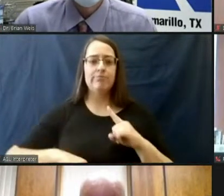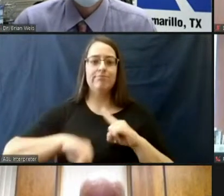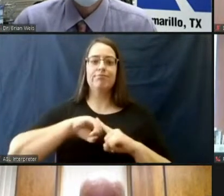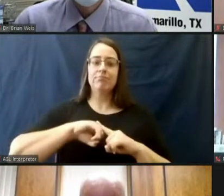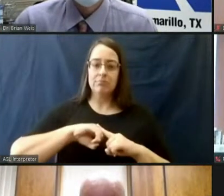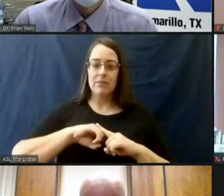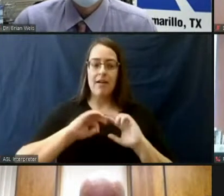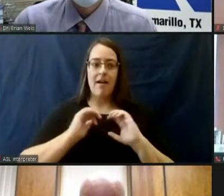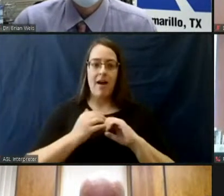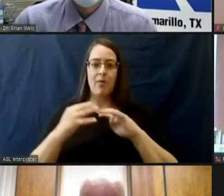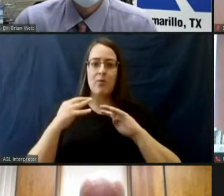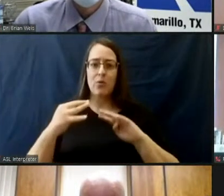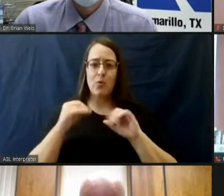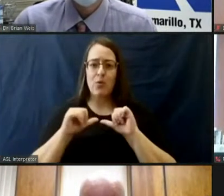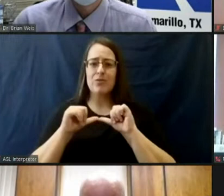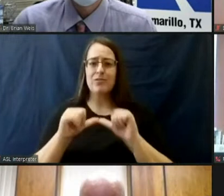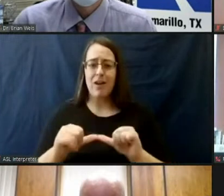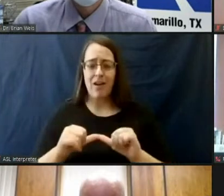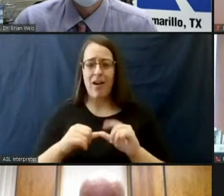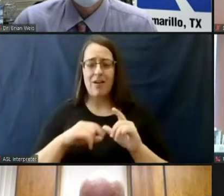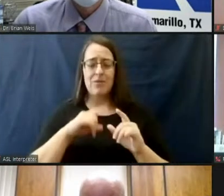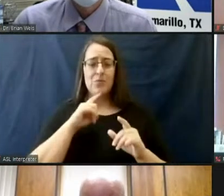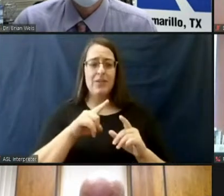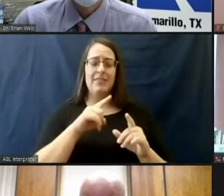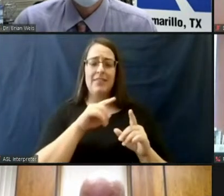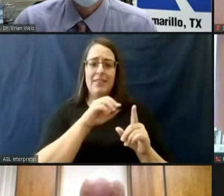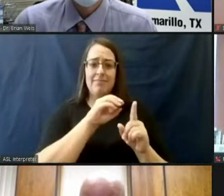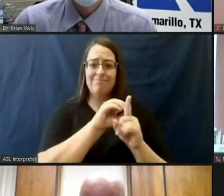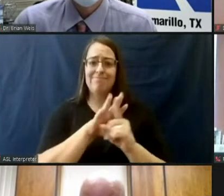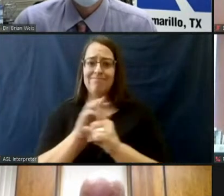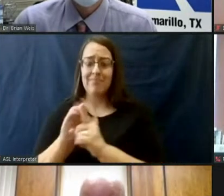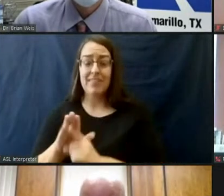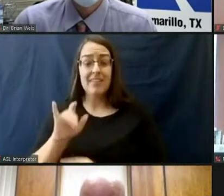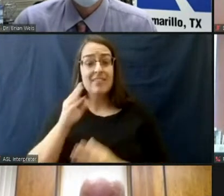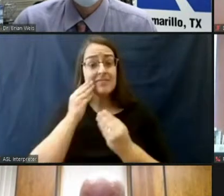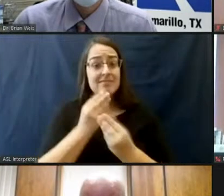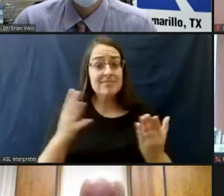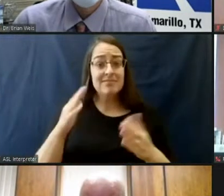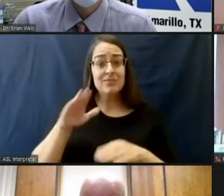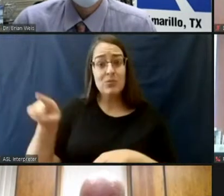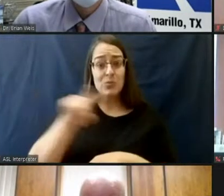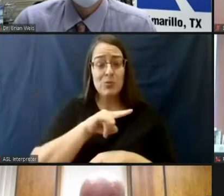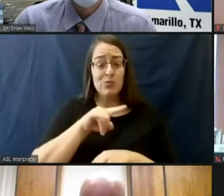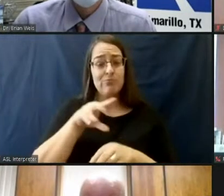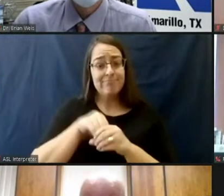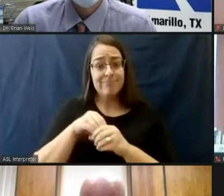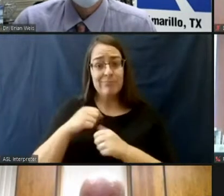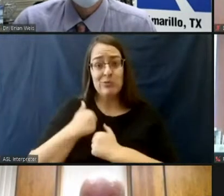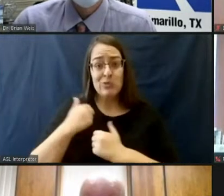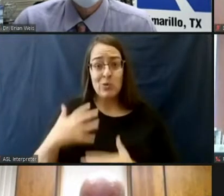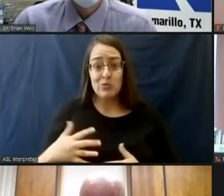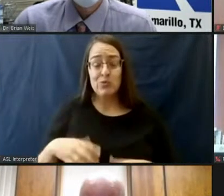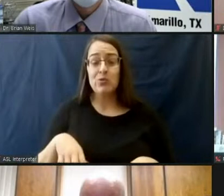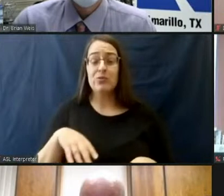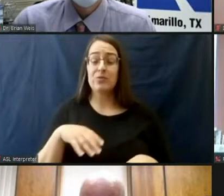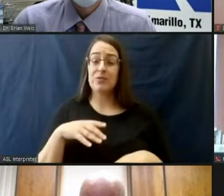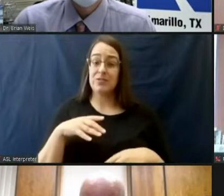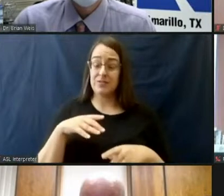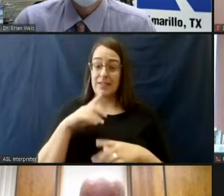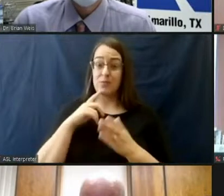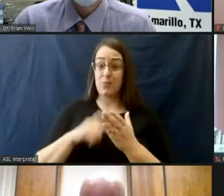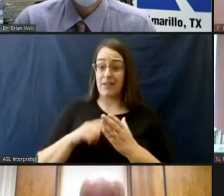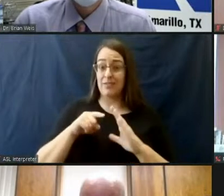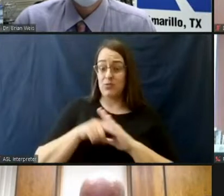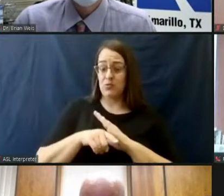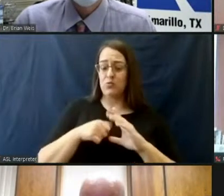on has caused impact. So I just want to remind our veterans, if you are struggling, and this is also in recognition of Suicide Prevention Month, if you are